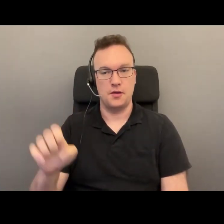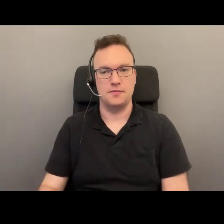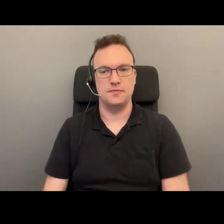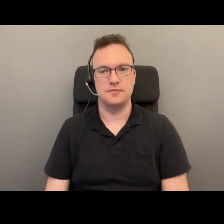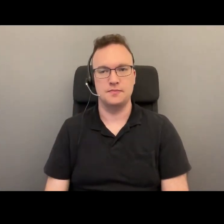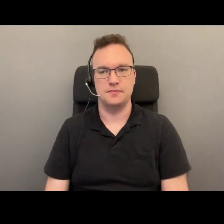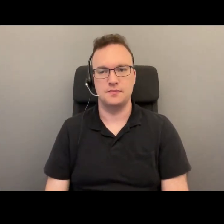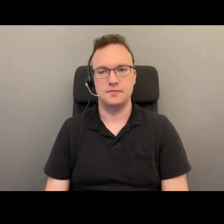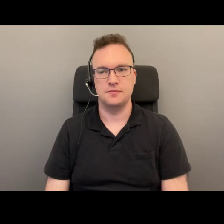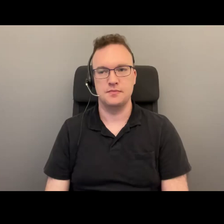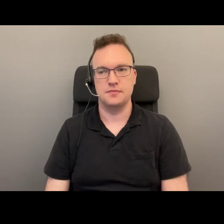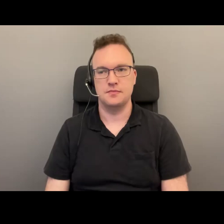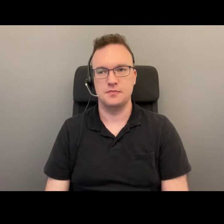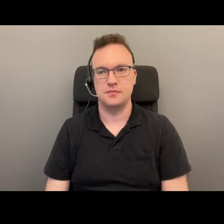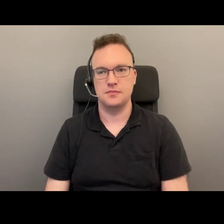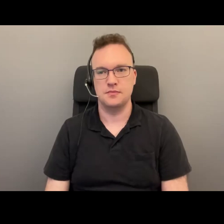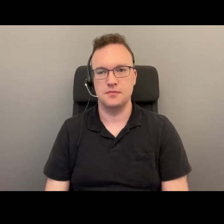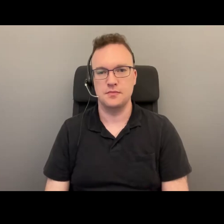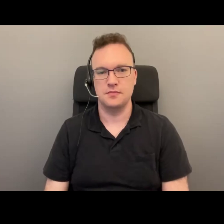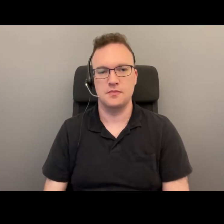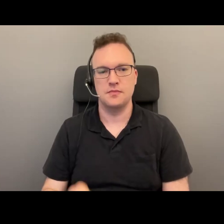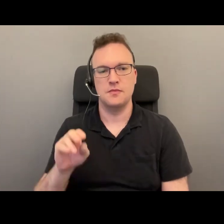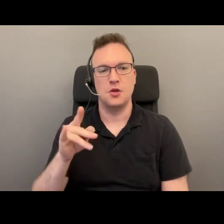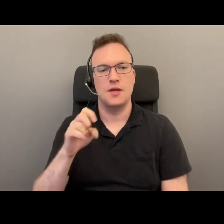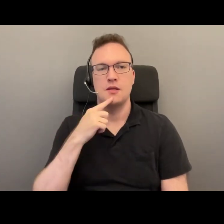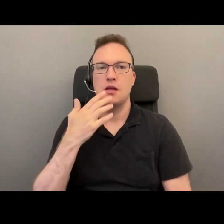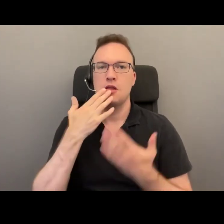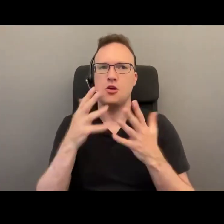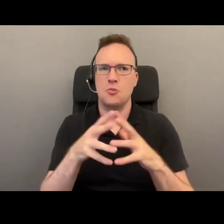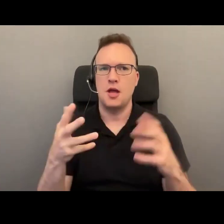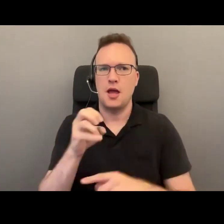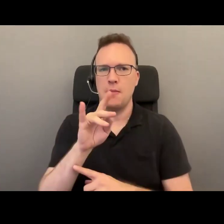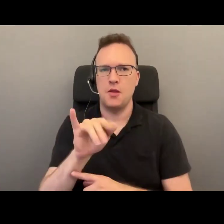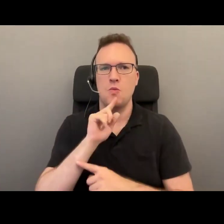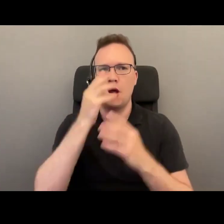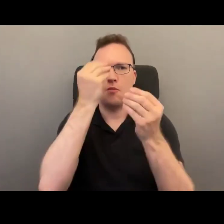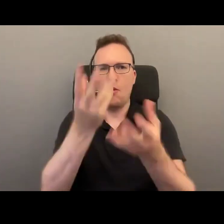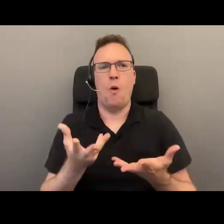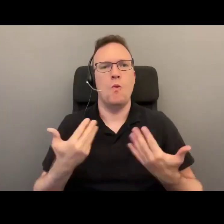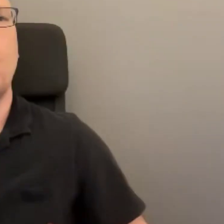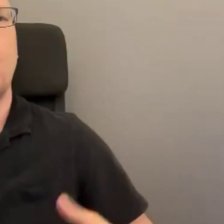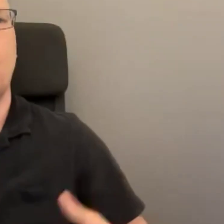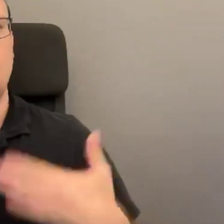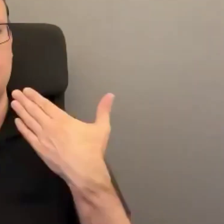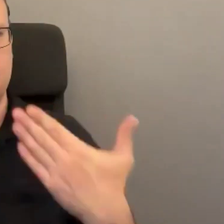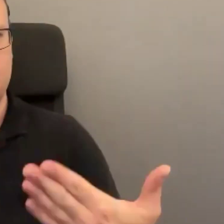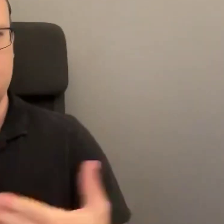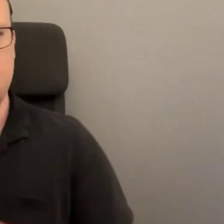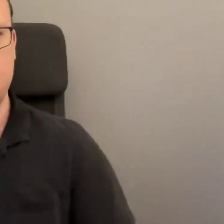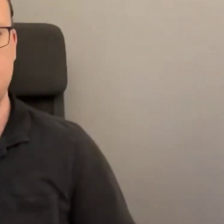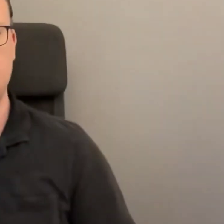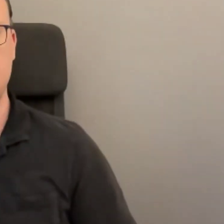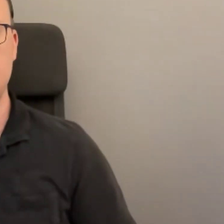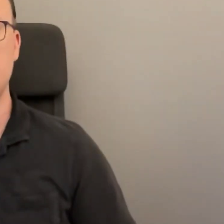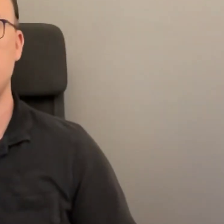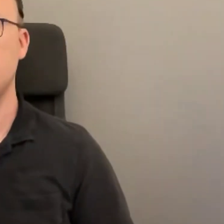Thank you, Emily. That was very informative. Jason,